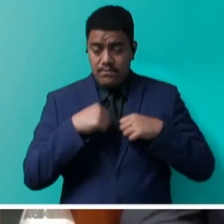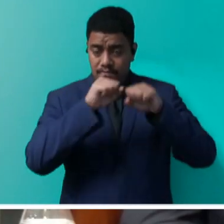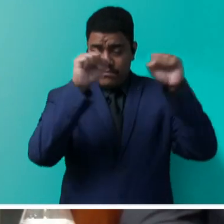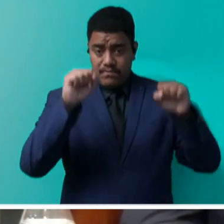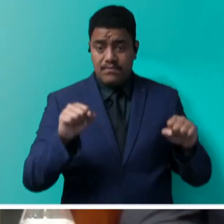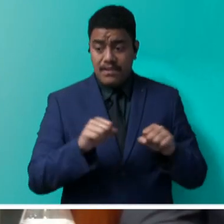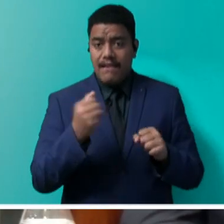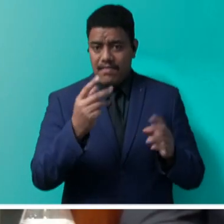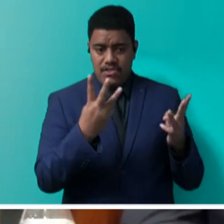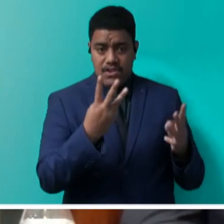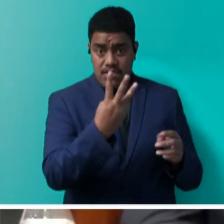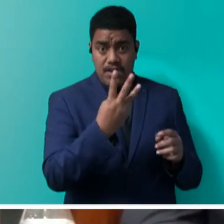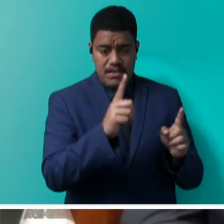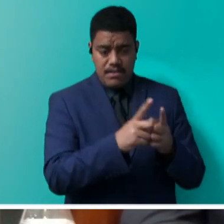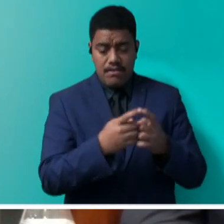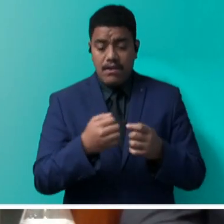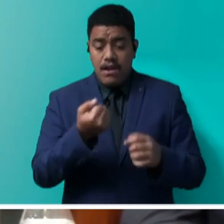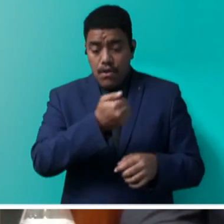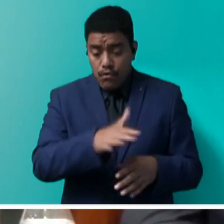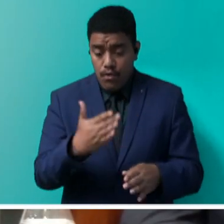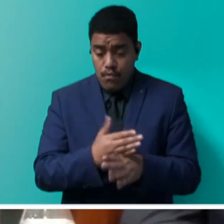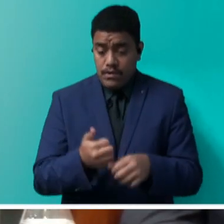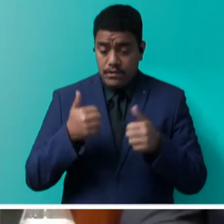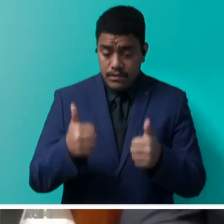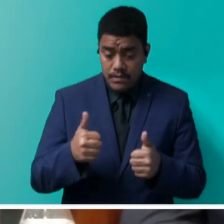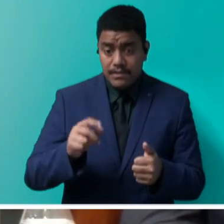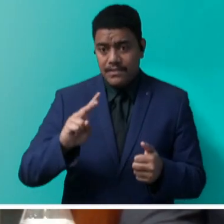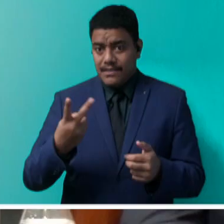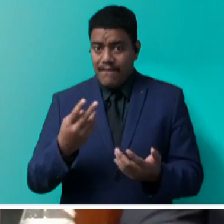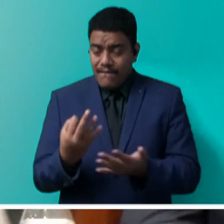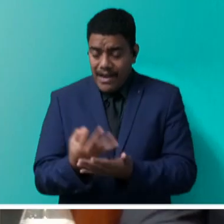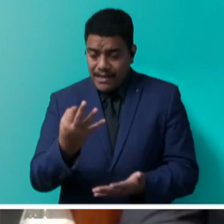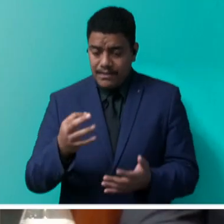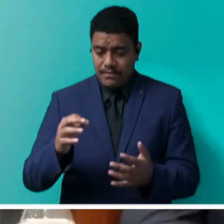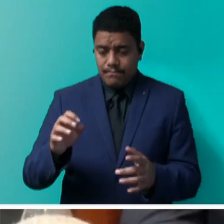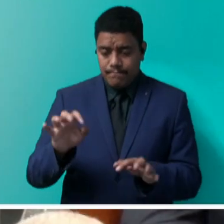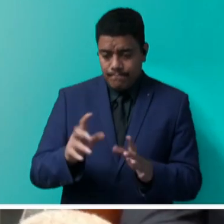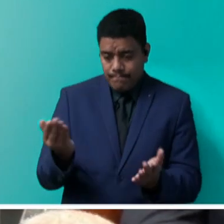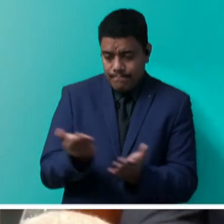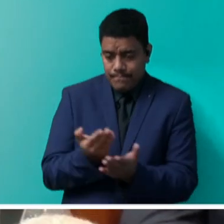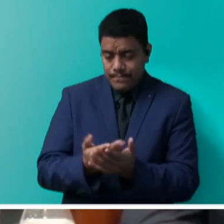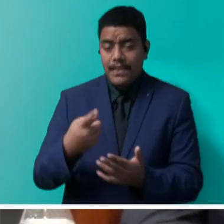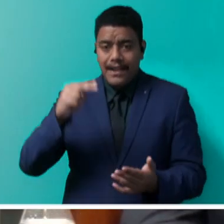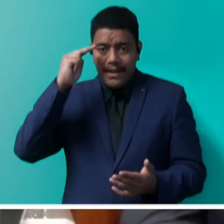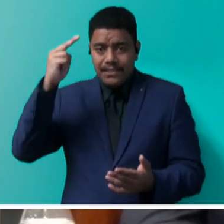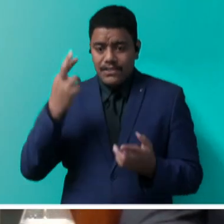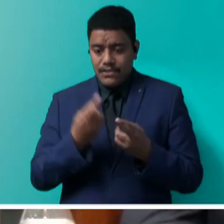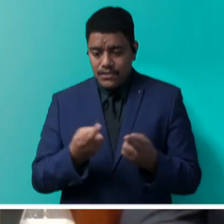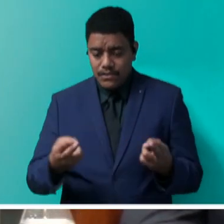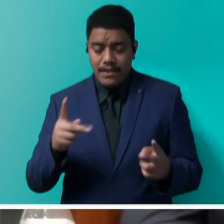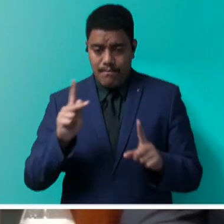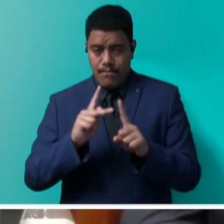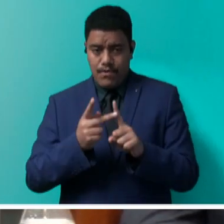reform: complete the groundwork, strengthen collaborative financing, and leverage national resource and